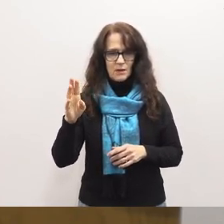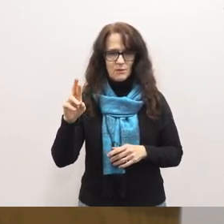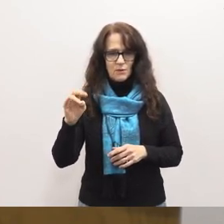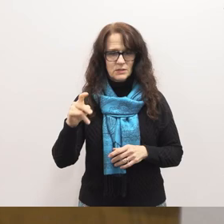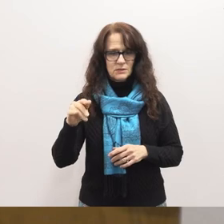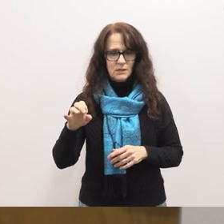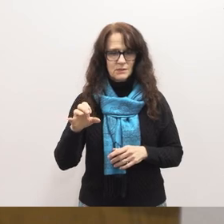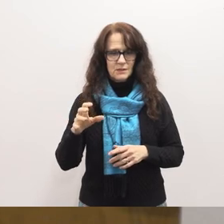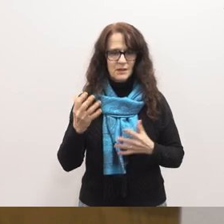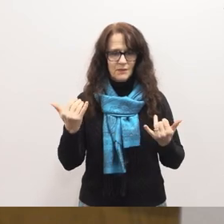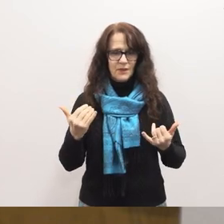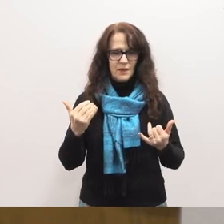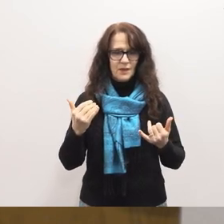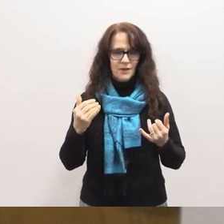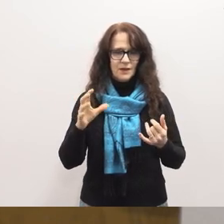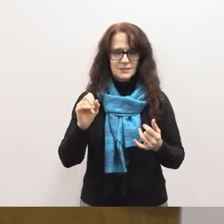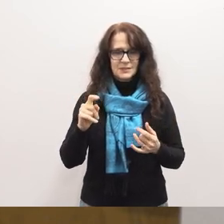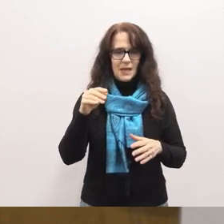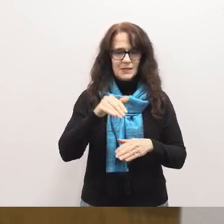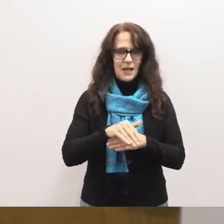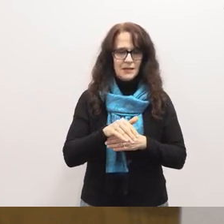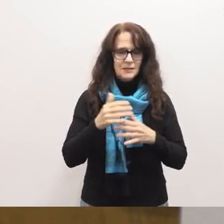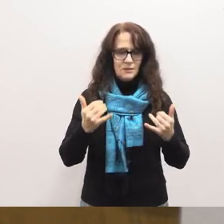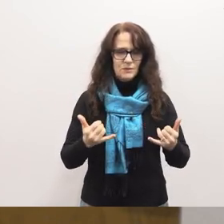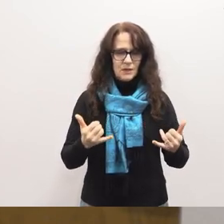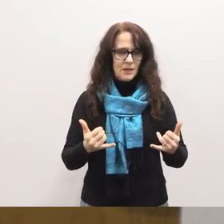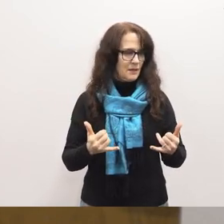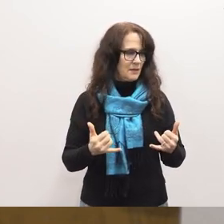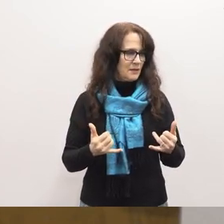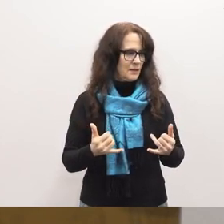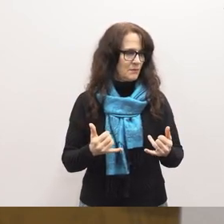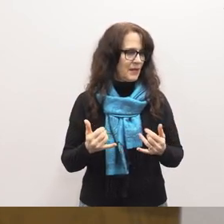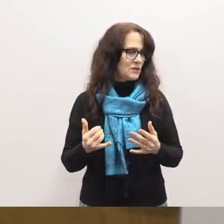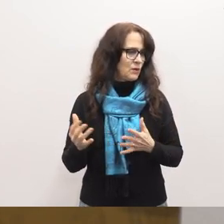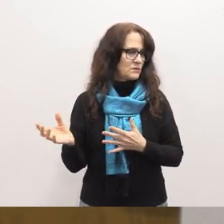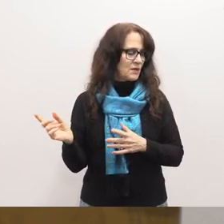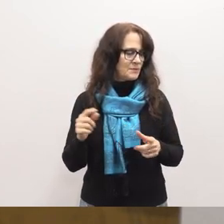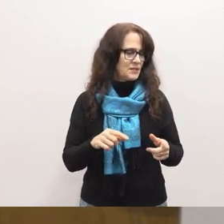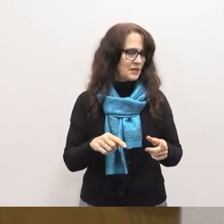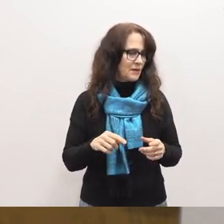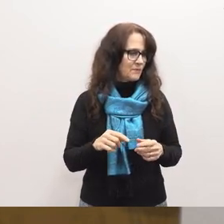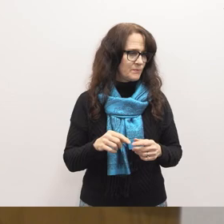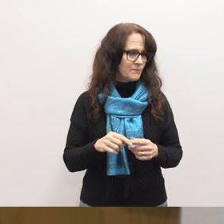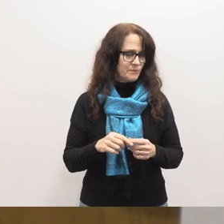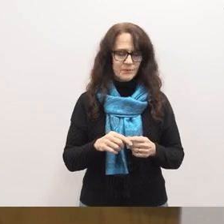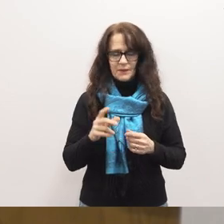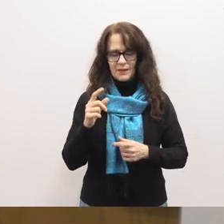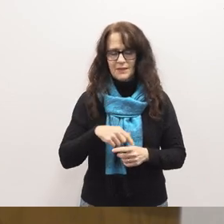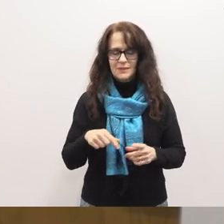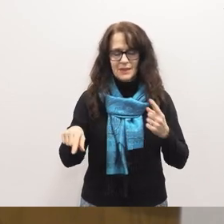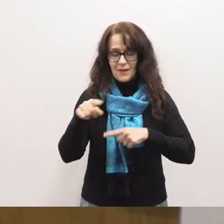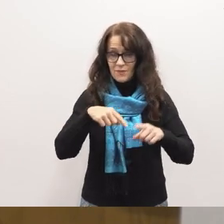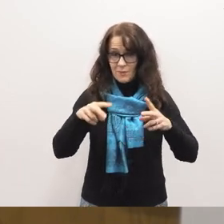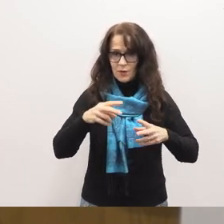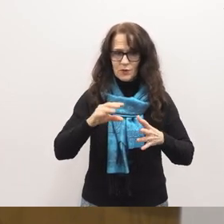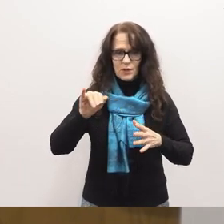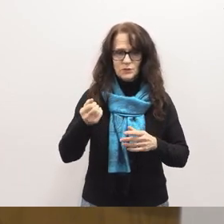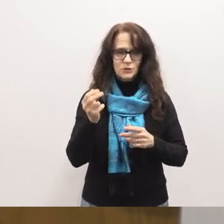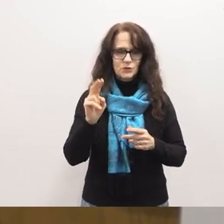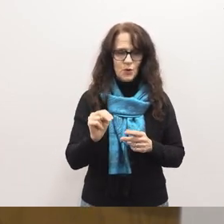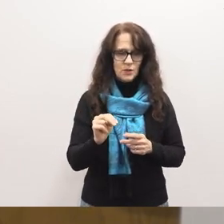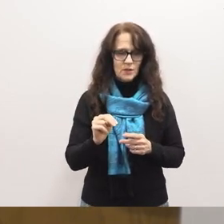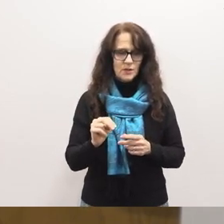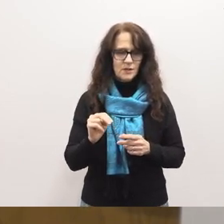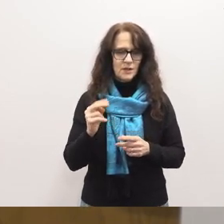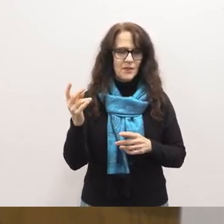actually having their site night today. So that's very fun for representing their schools to their prospective students. Jordan High School will be having